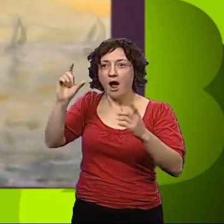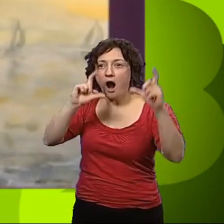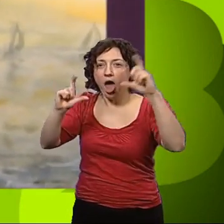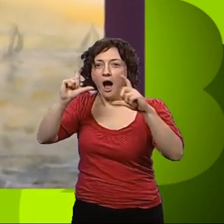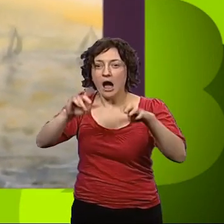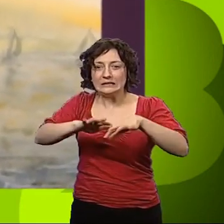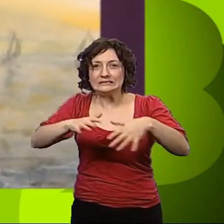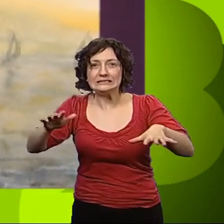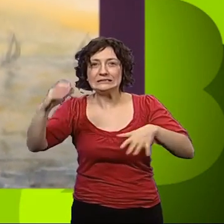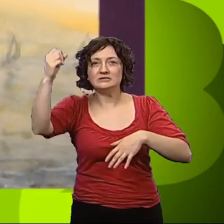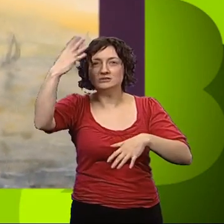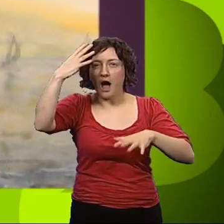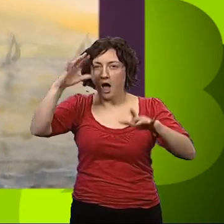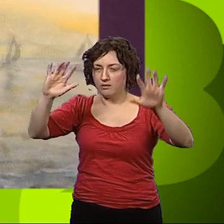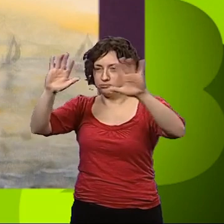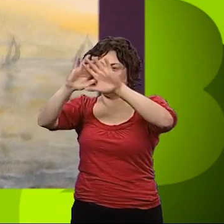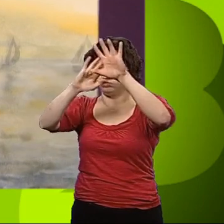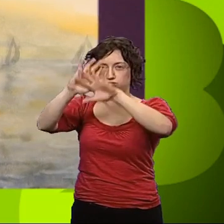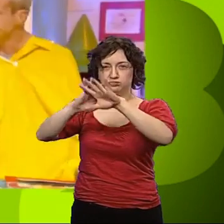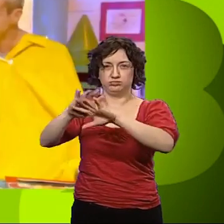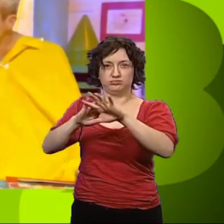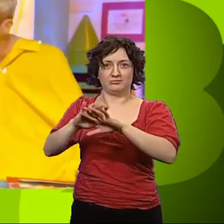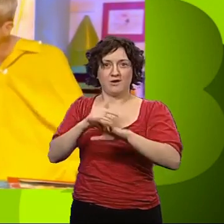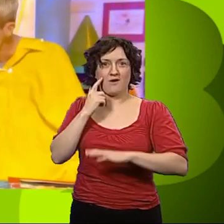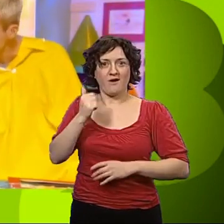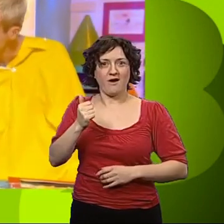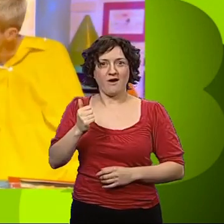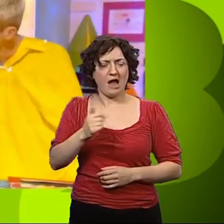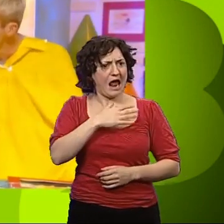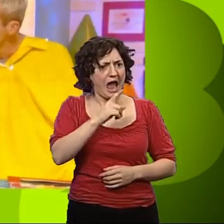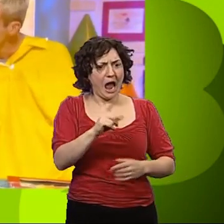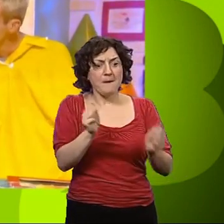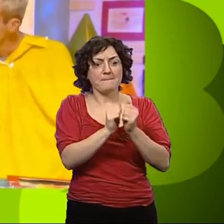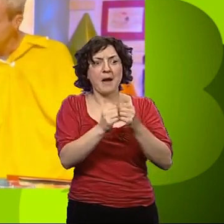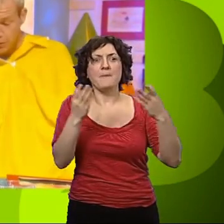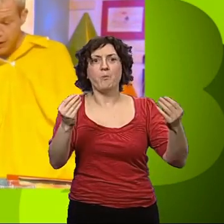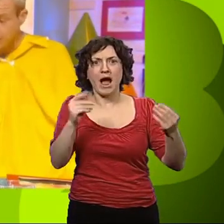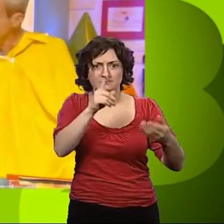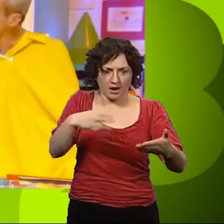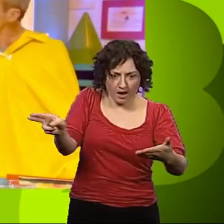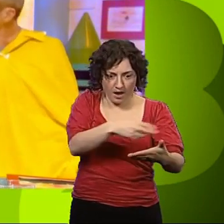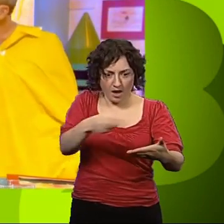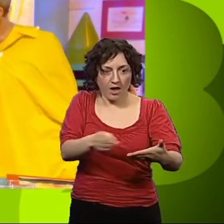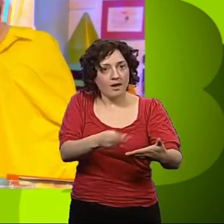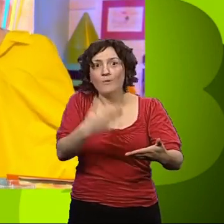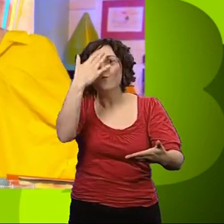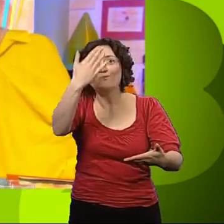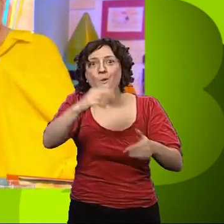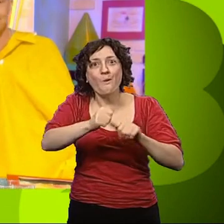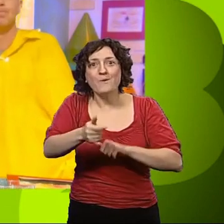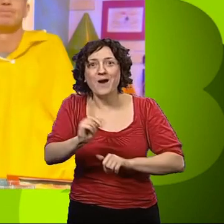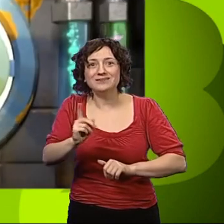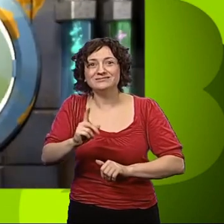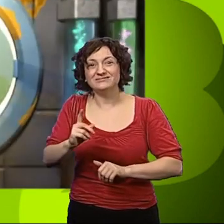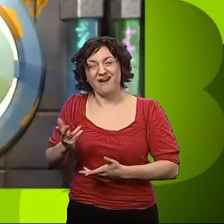sort of impressionistic effect. That's lovely. I really like the fact the paint's unpredictable on the wet paper. Yeah, well, paint doesn't always behave the way you expect it to.